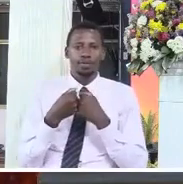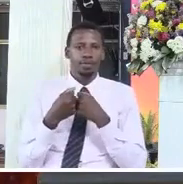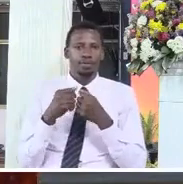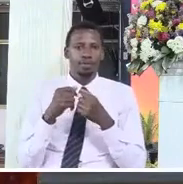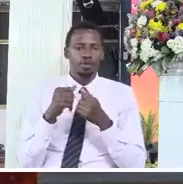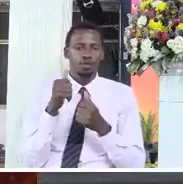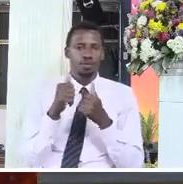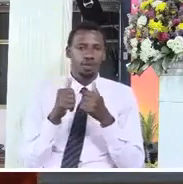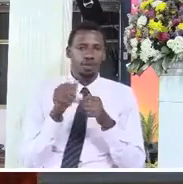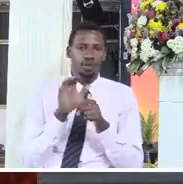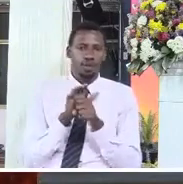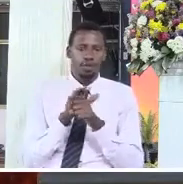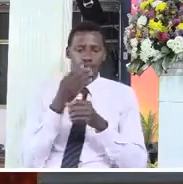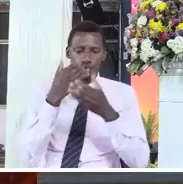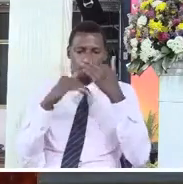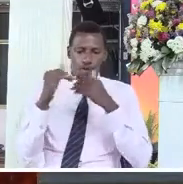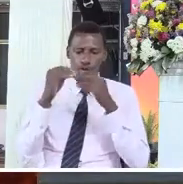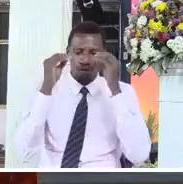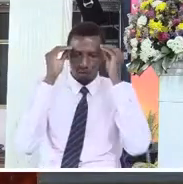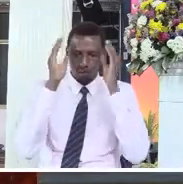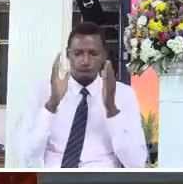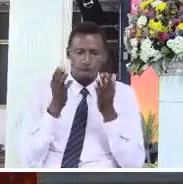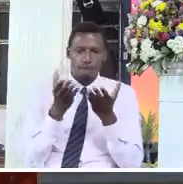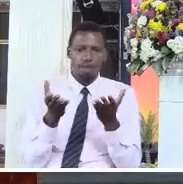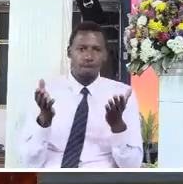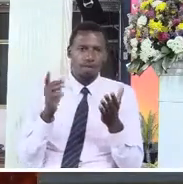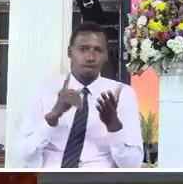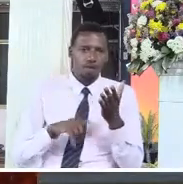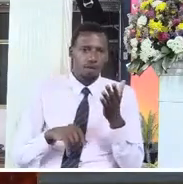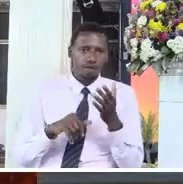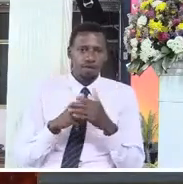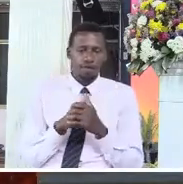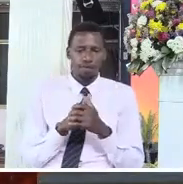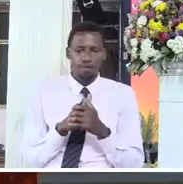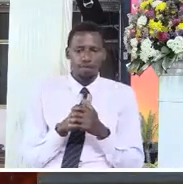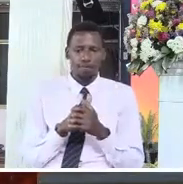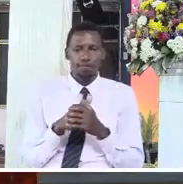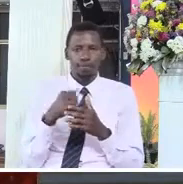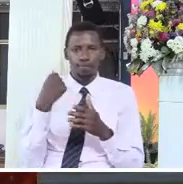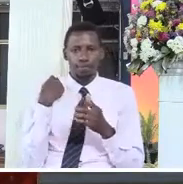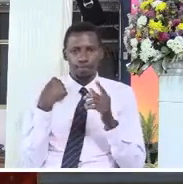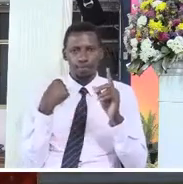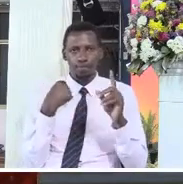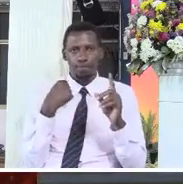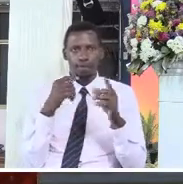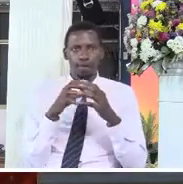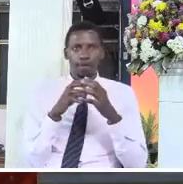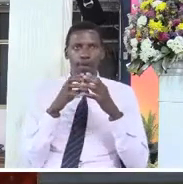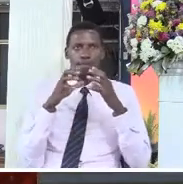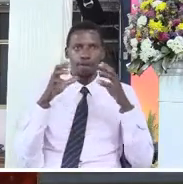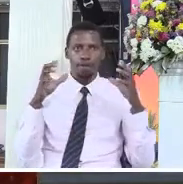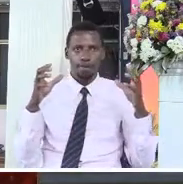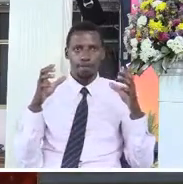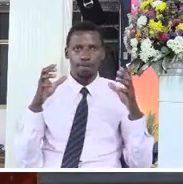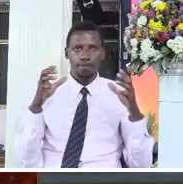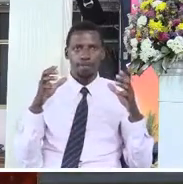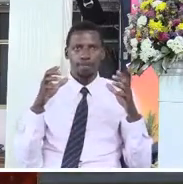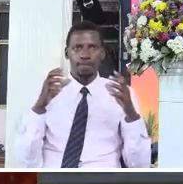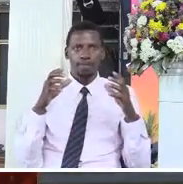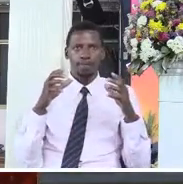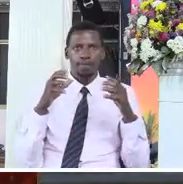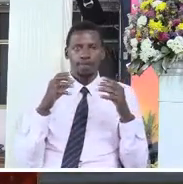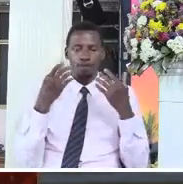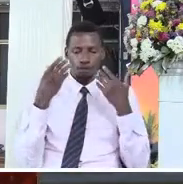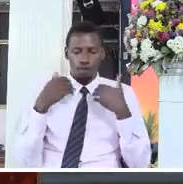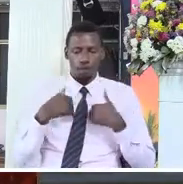students face in the training area is number one, and the major, I can call it major, at least it was